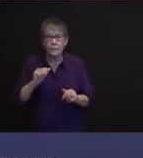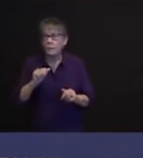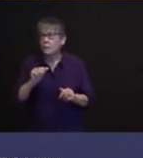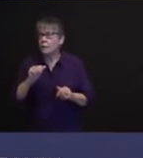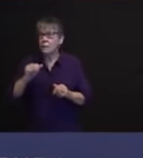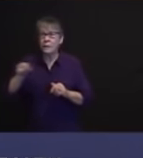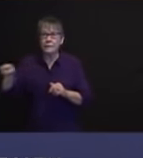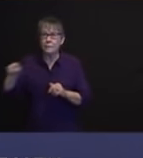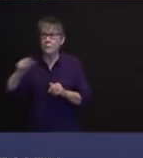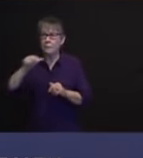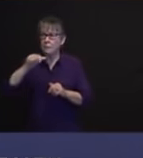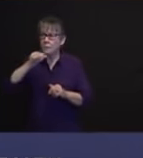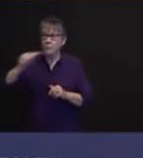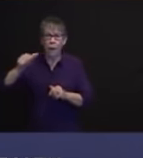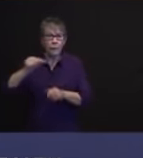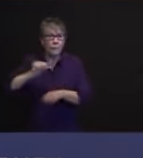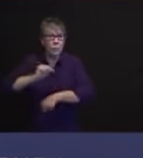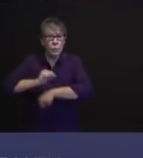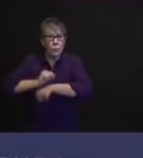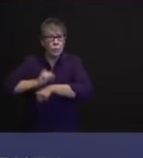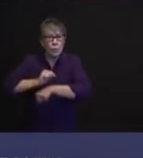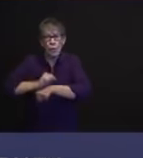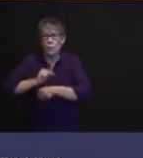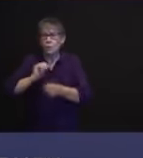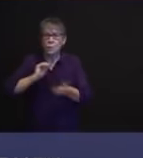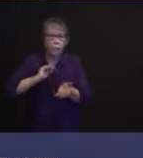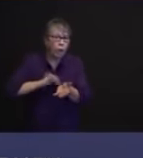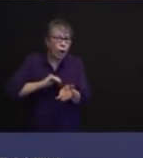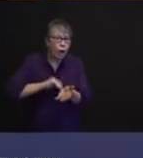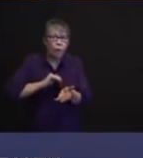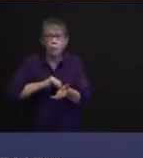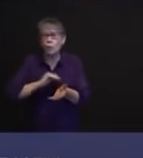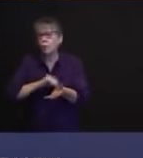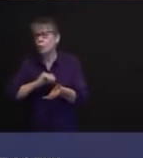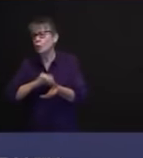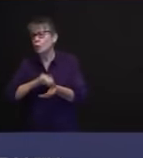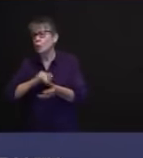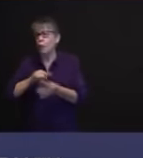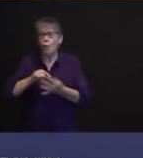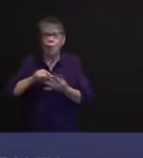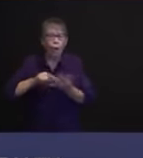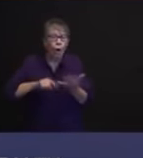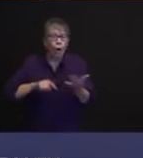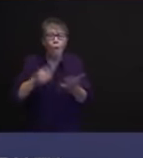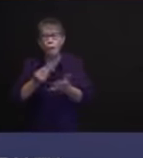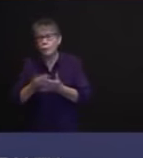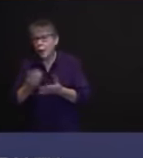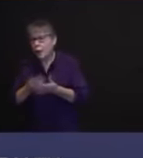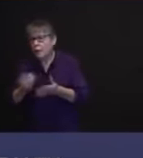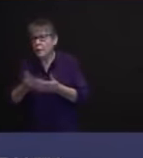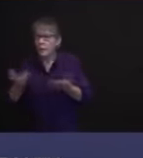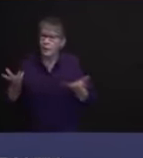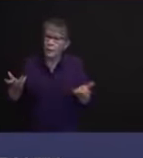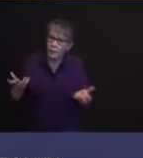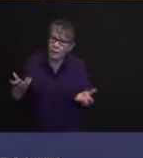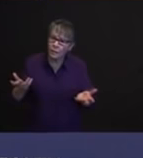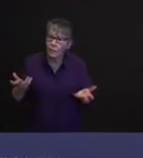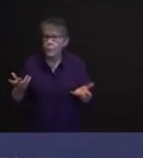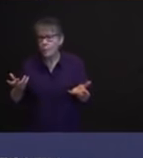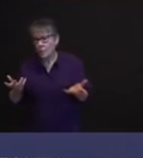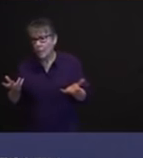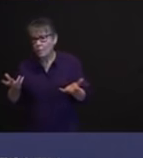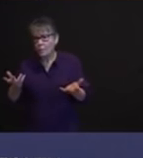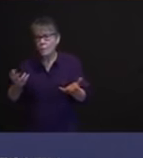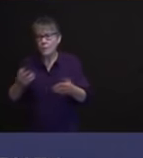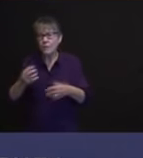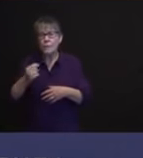see a doctor, and I assume if you're going to shop and you're going in and out in the same day, that's exempted from this.